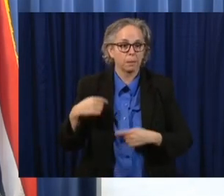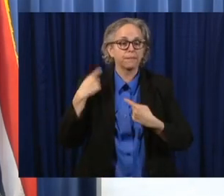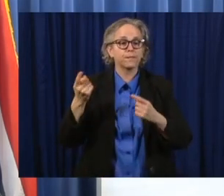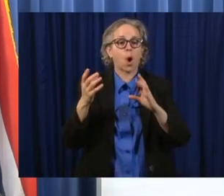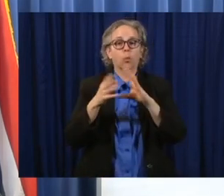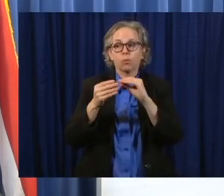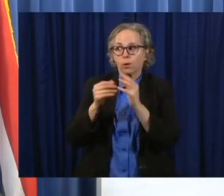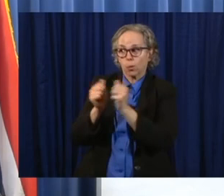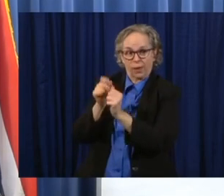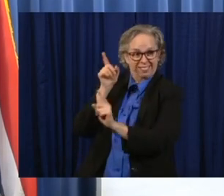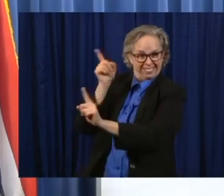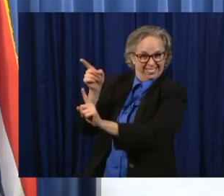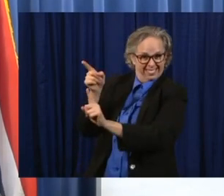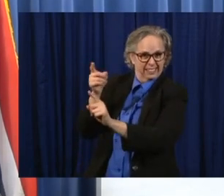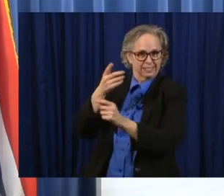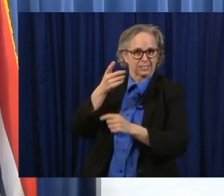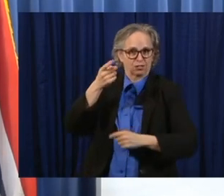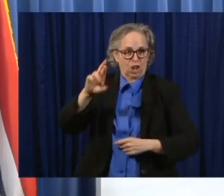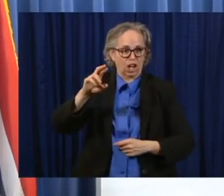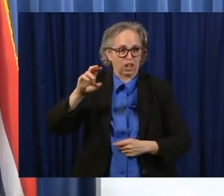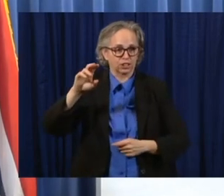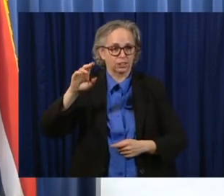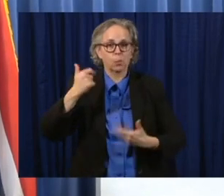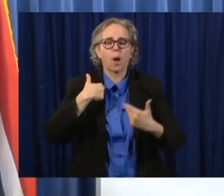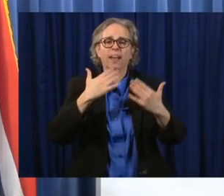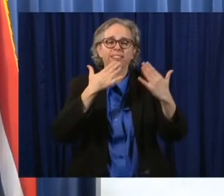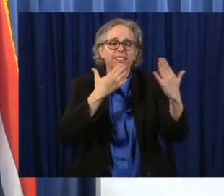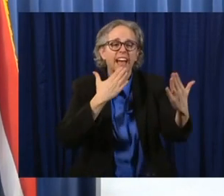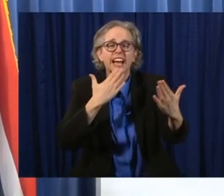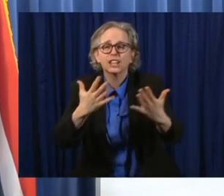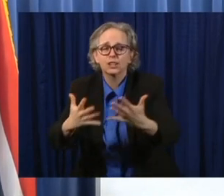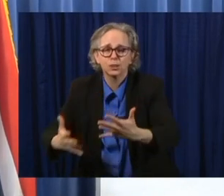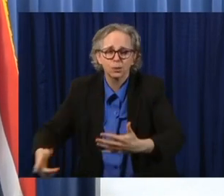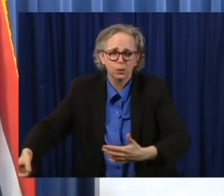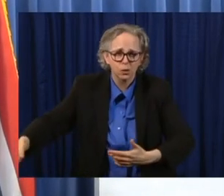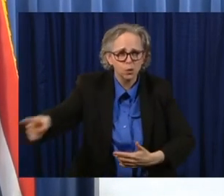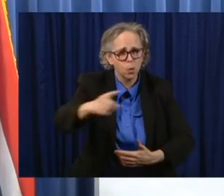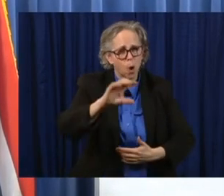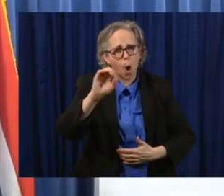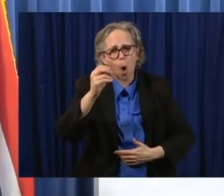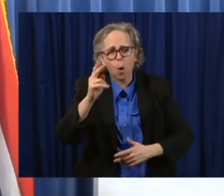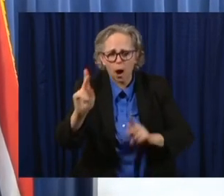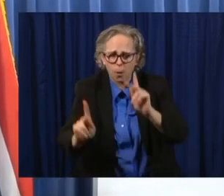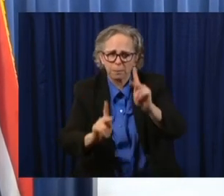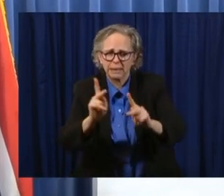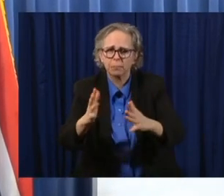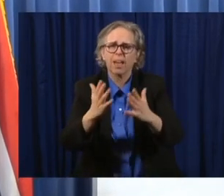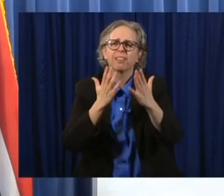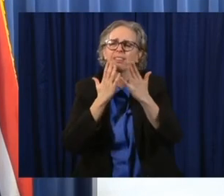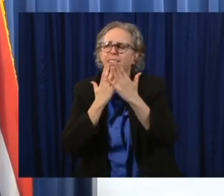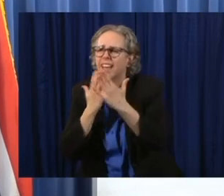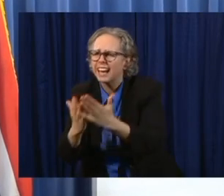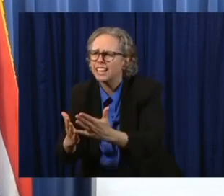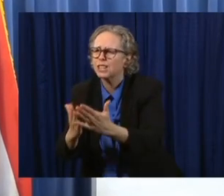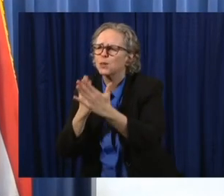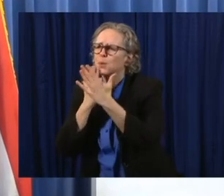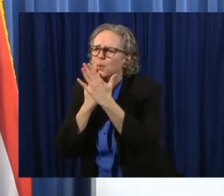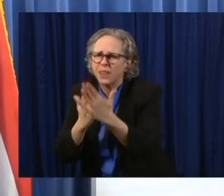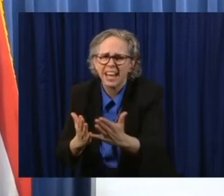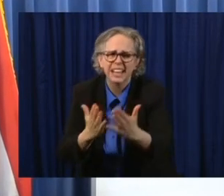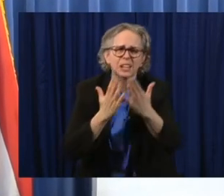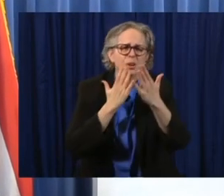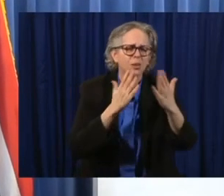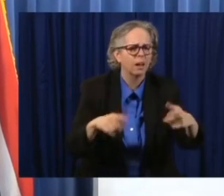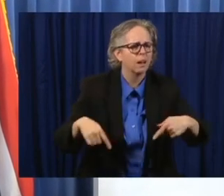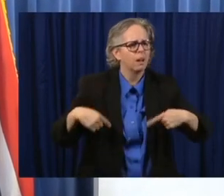thank all Ohioans. Thank you for what you have done. You've been absolutely amazing. You have